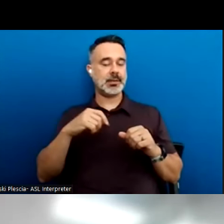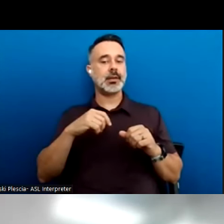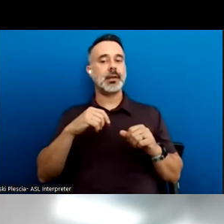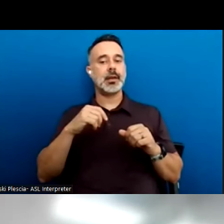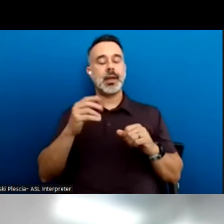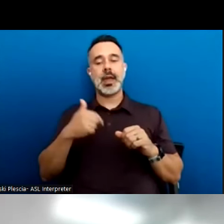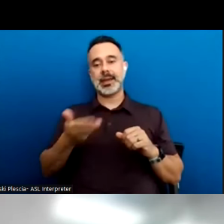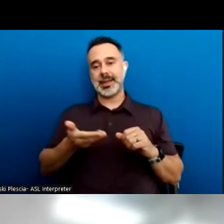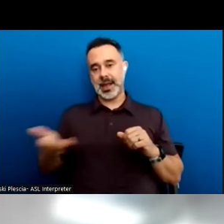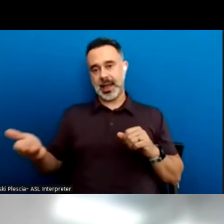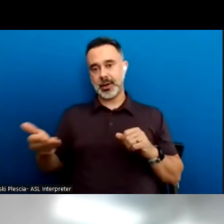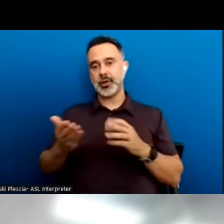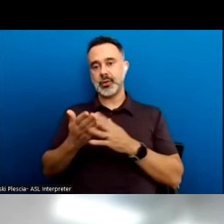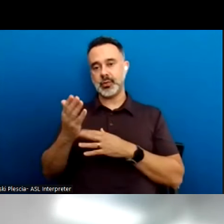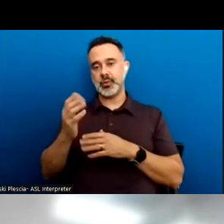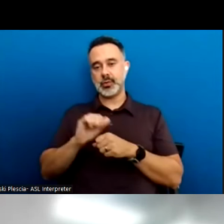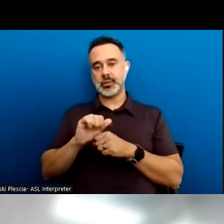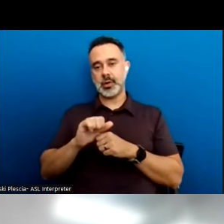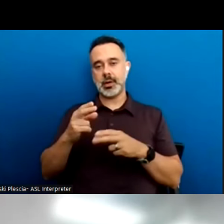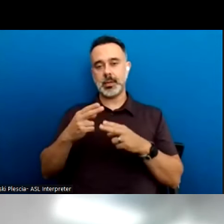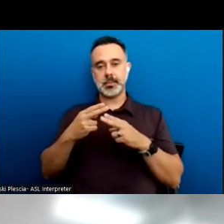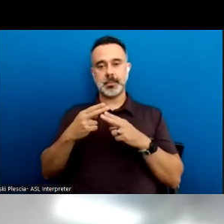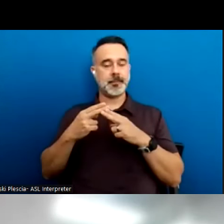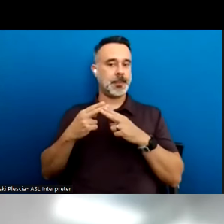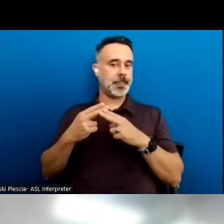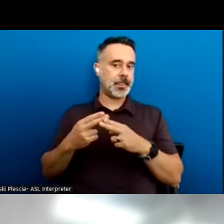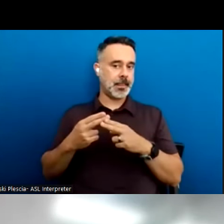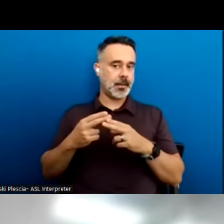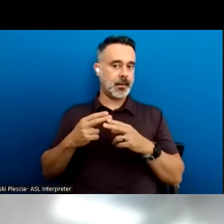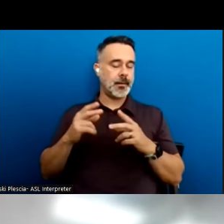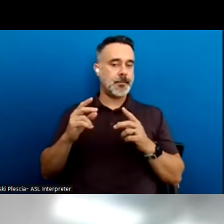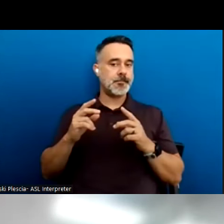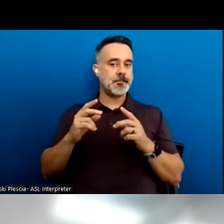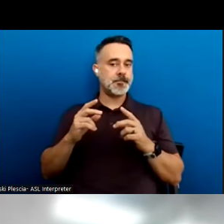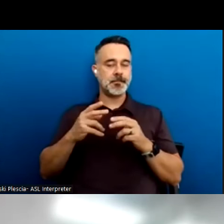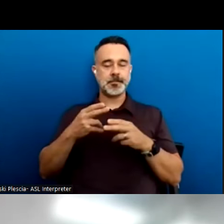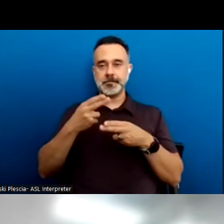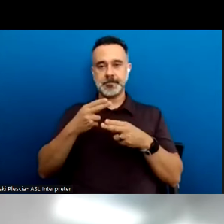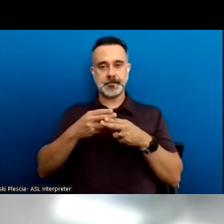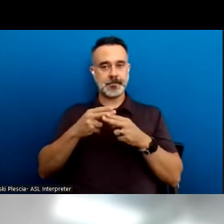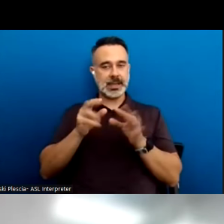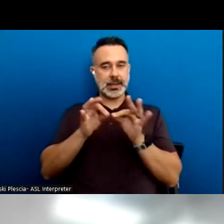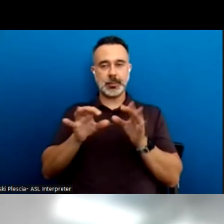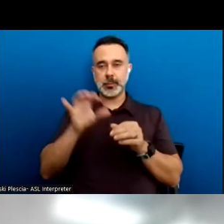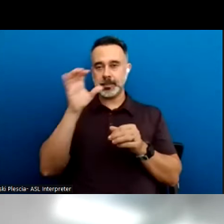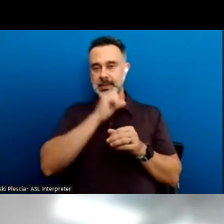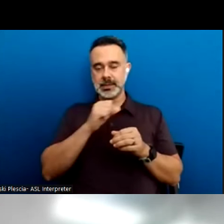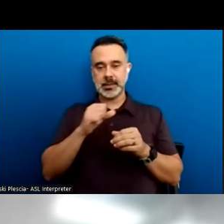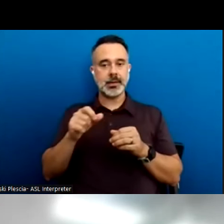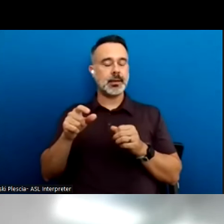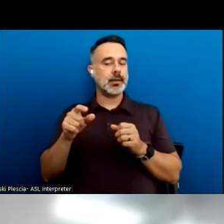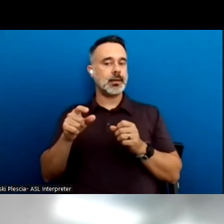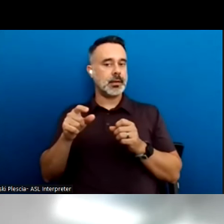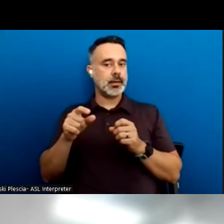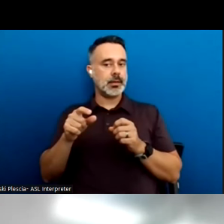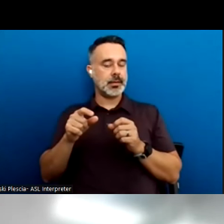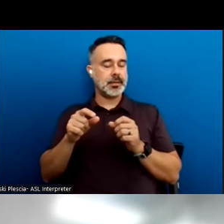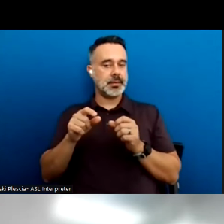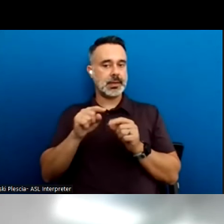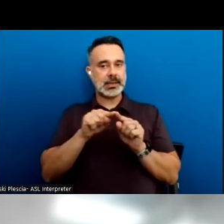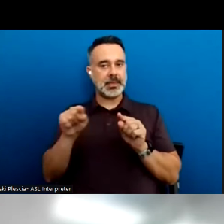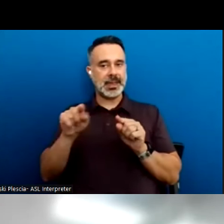hired to this job called Photogenic Incorporated, which was working with the City Cruises, partnership with City Cruises, which